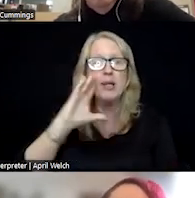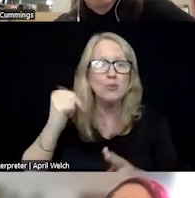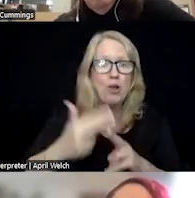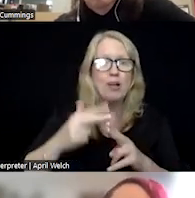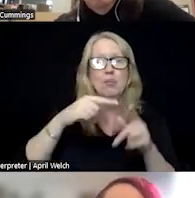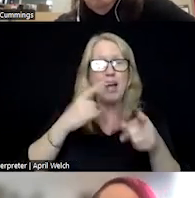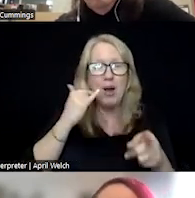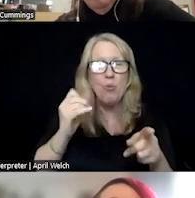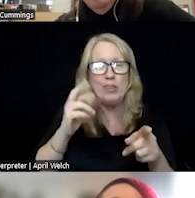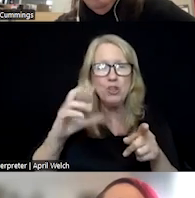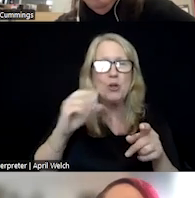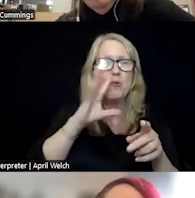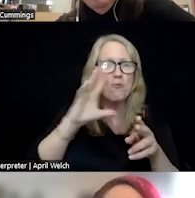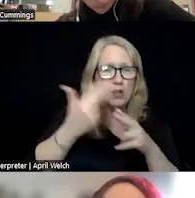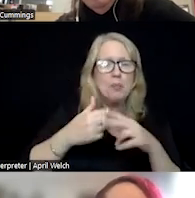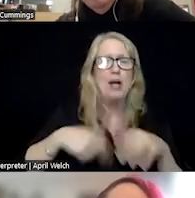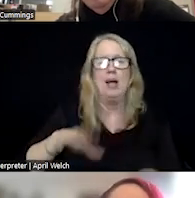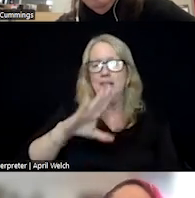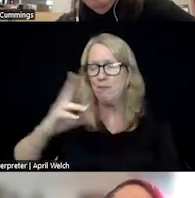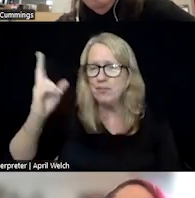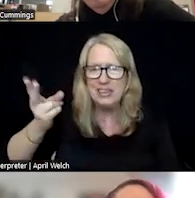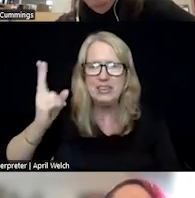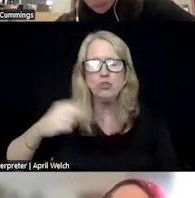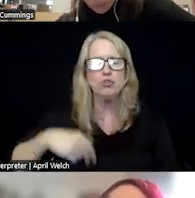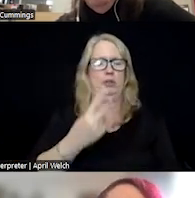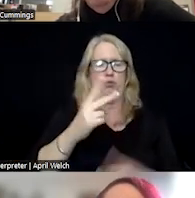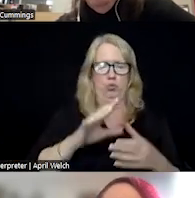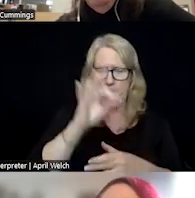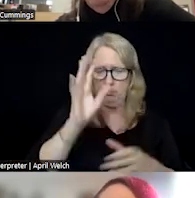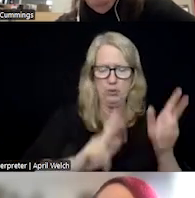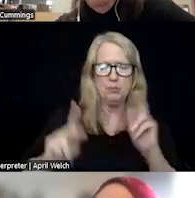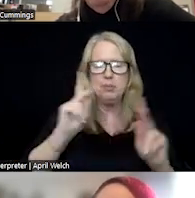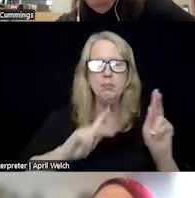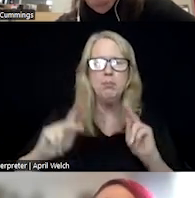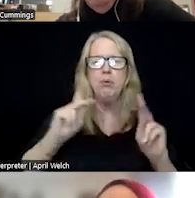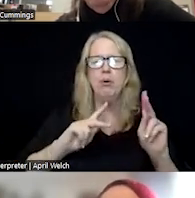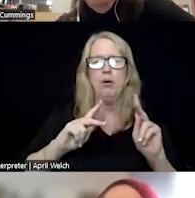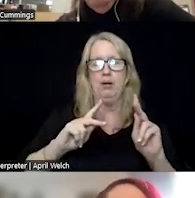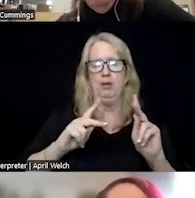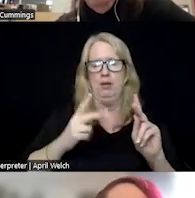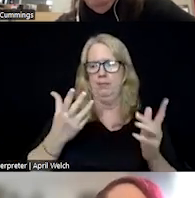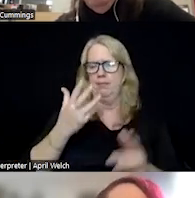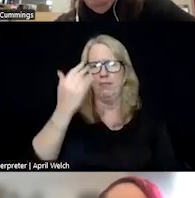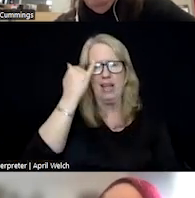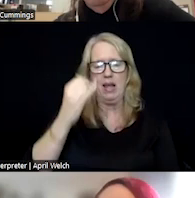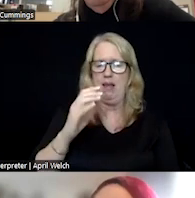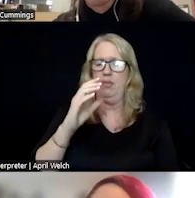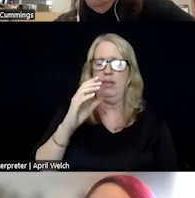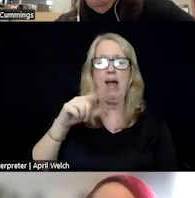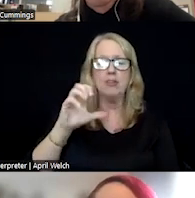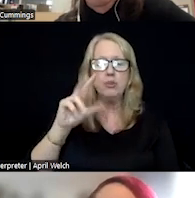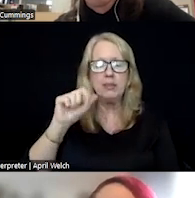that Jericho talked about the history of Two-Spirit people, this idea that LGBTQ